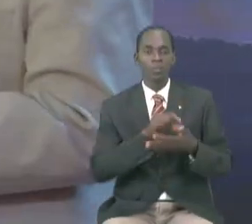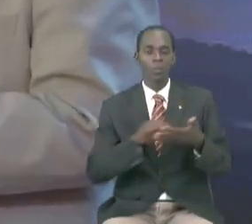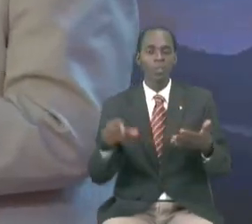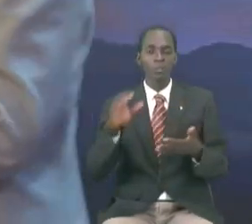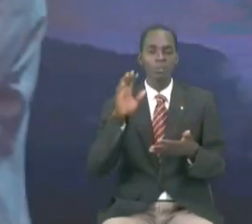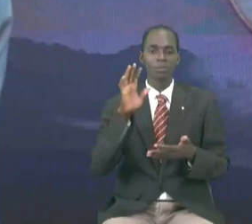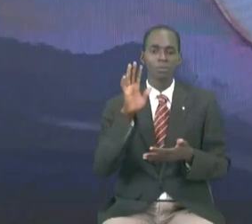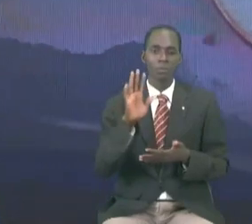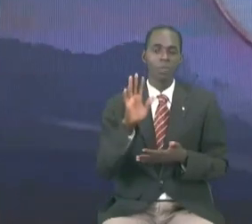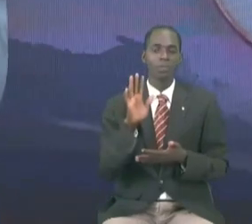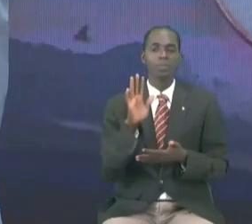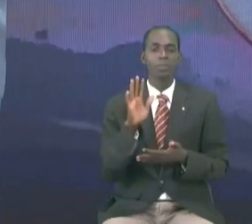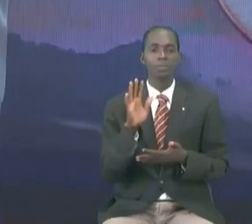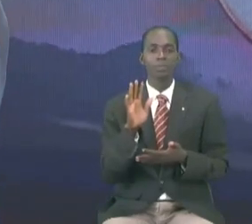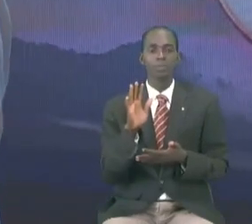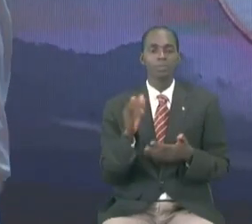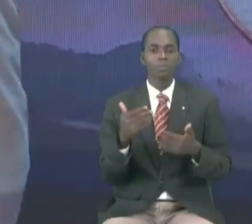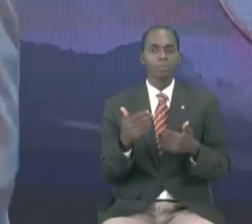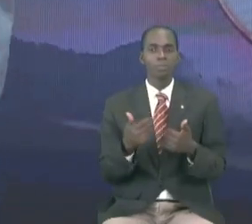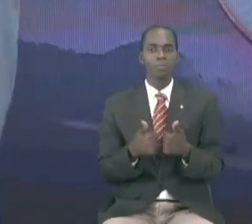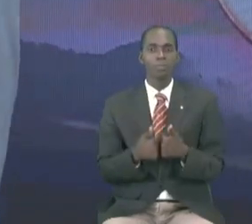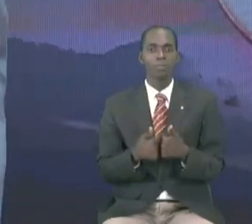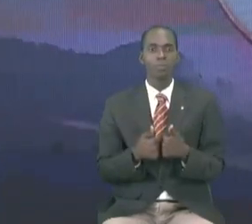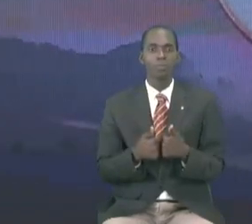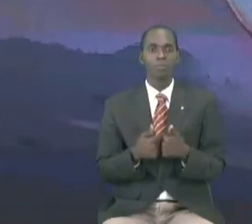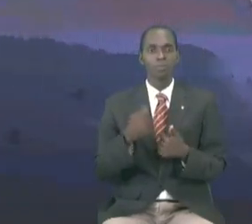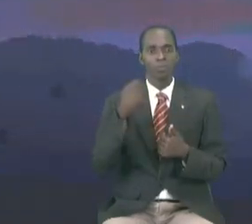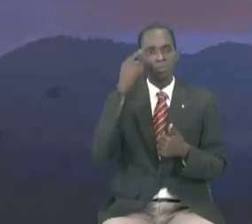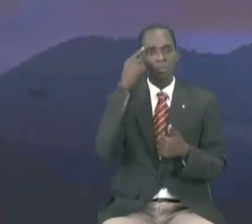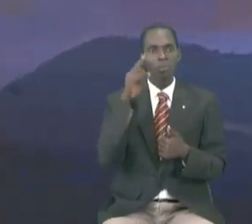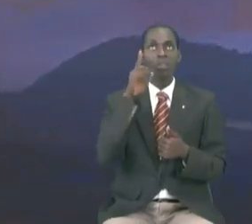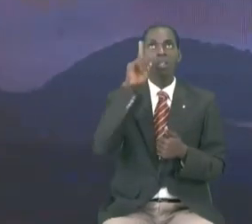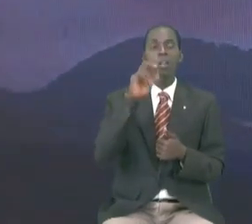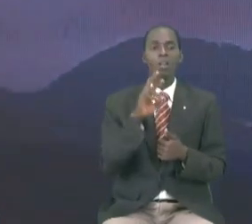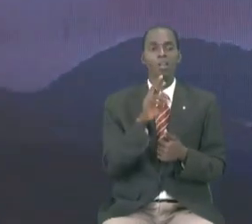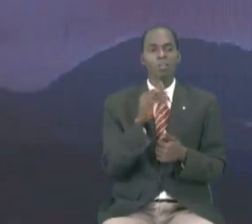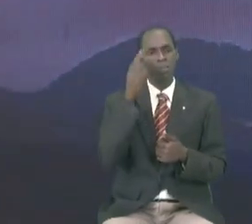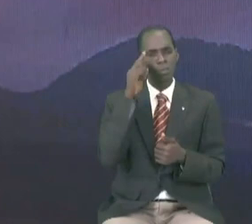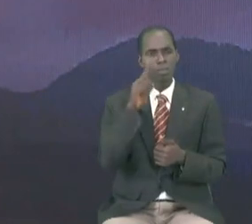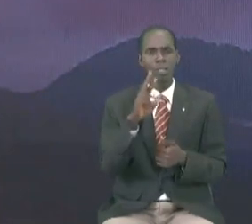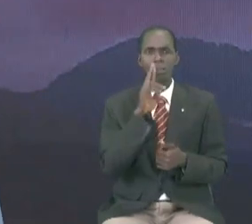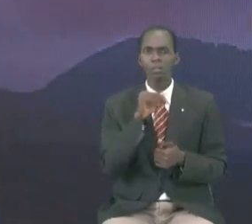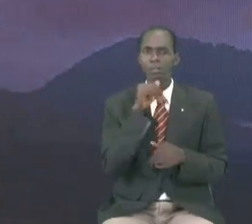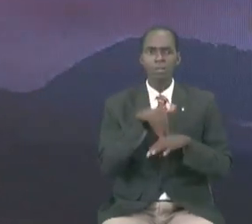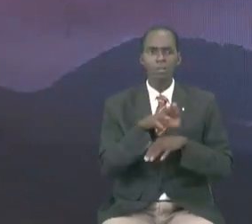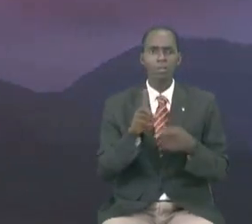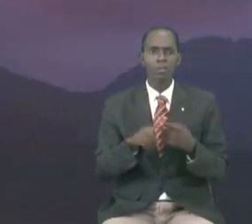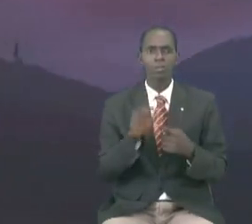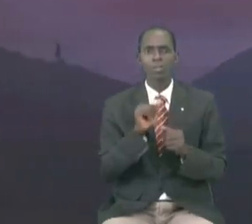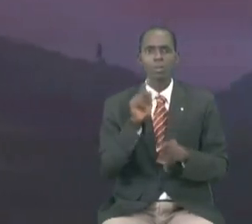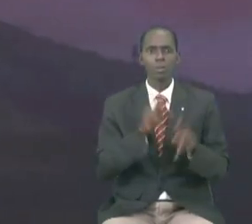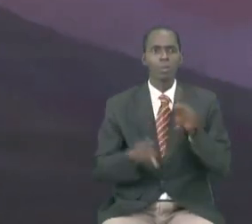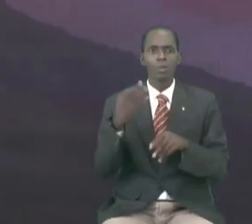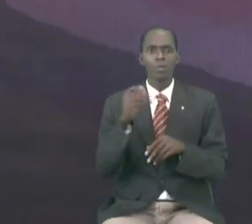to the house of Israel. And then in verse 6, it says, not to many people of a strange